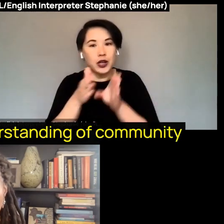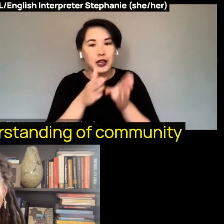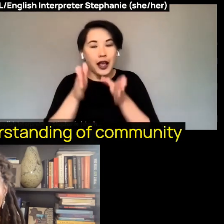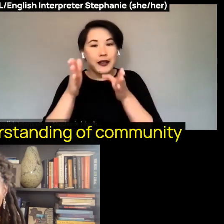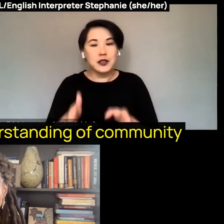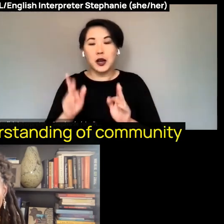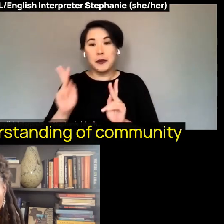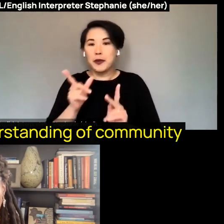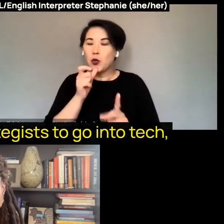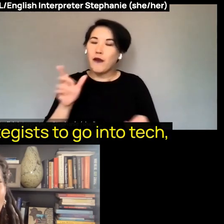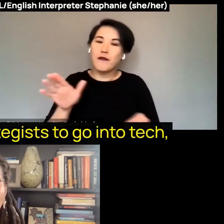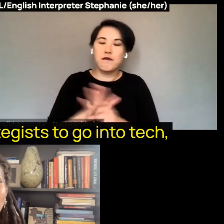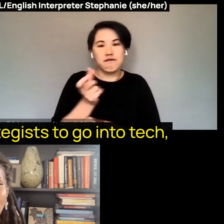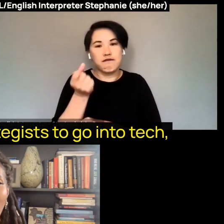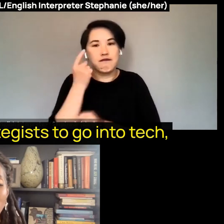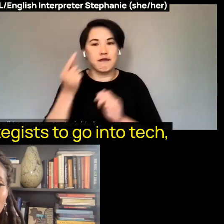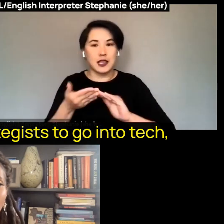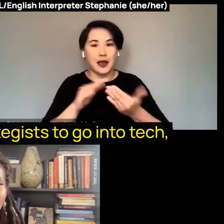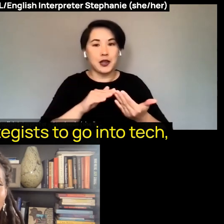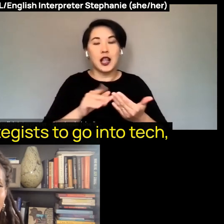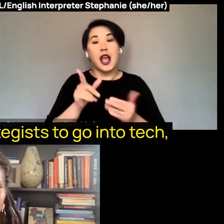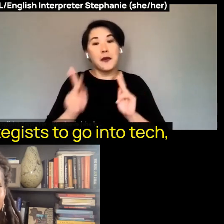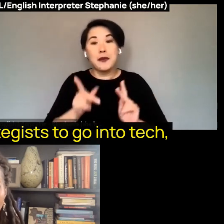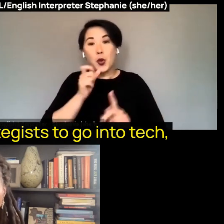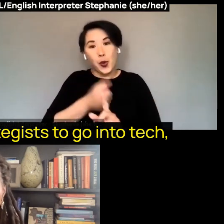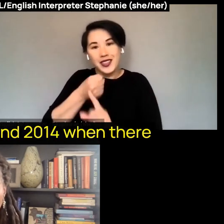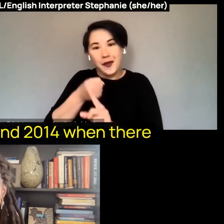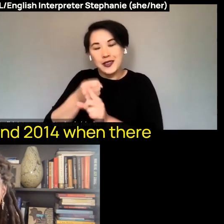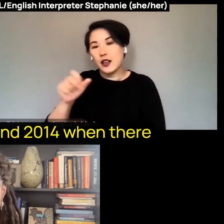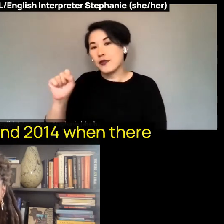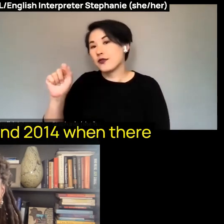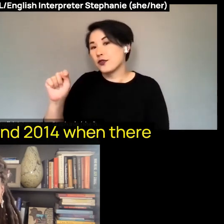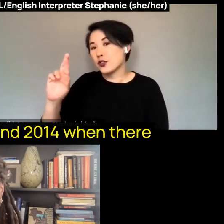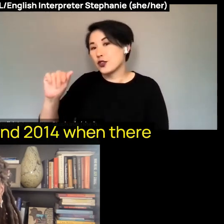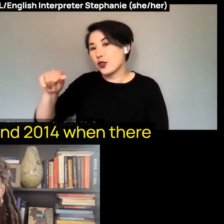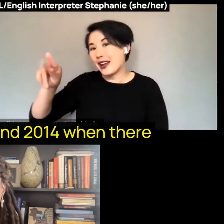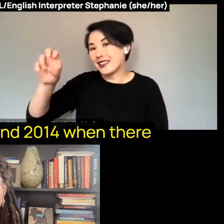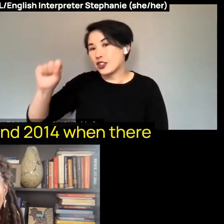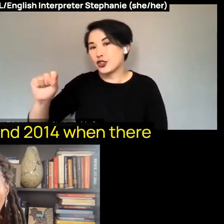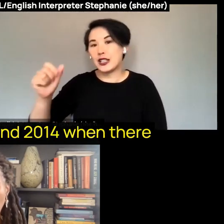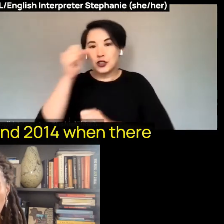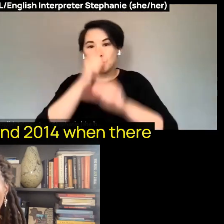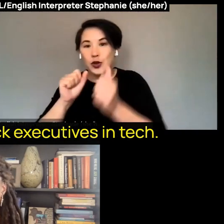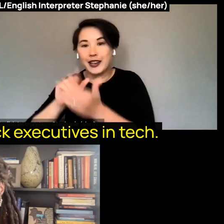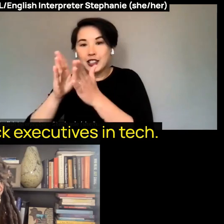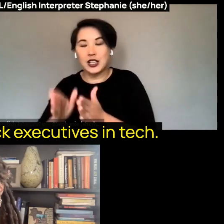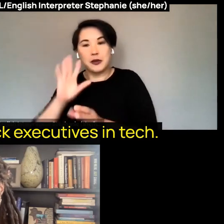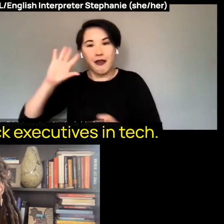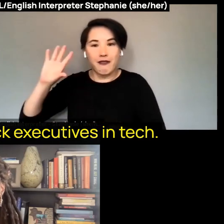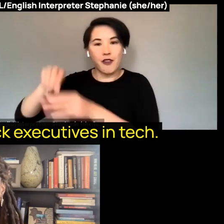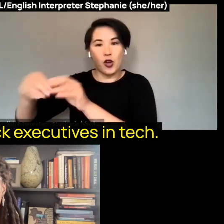true understanding of community, and people who were strategists to go into tech, particularly like in 2013 and 2014, when there